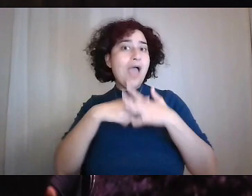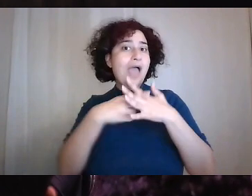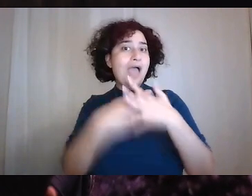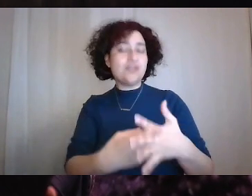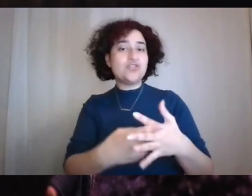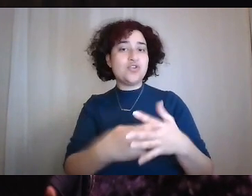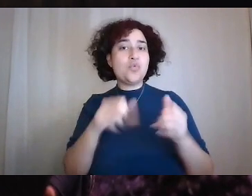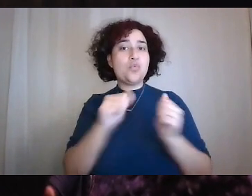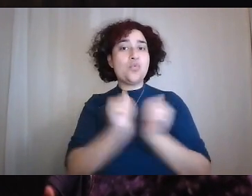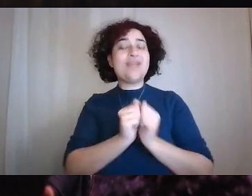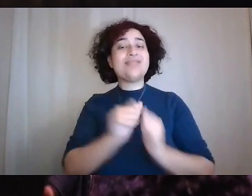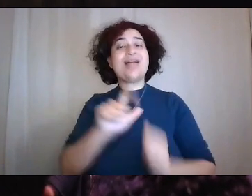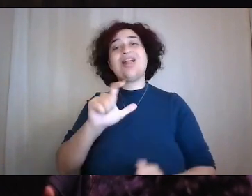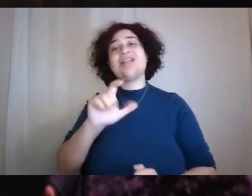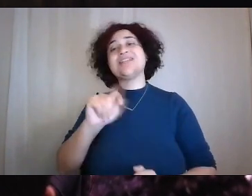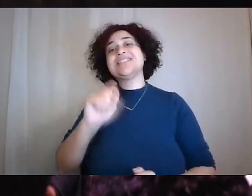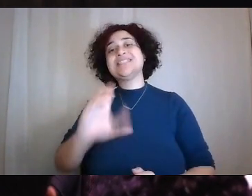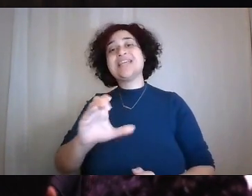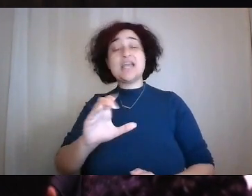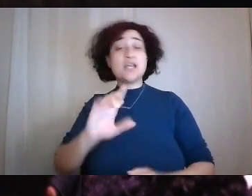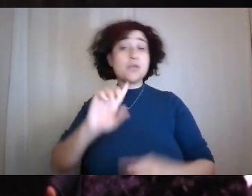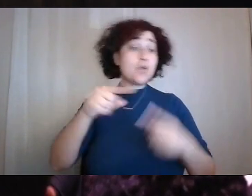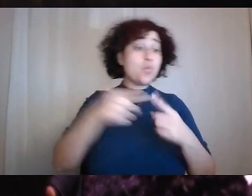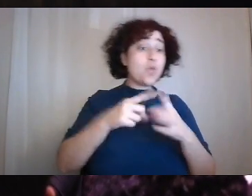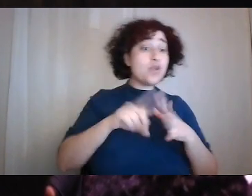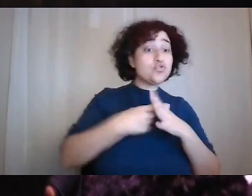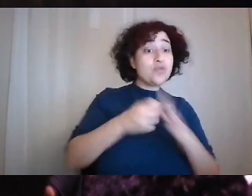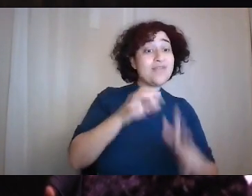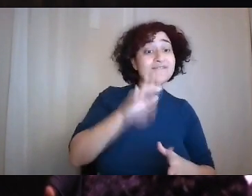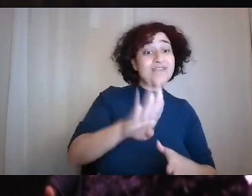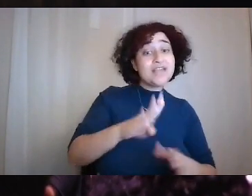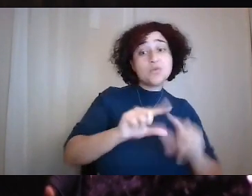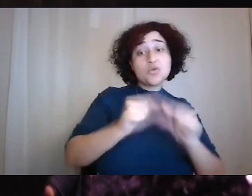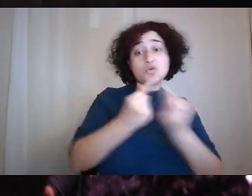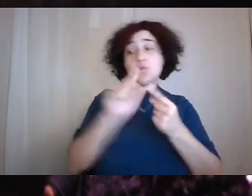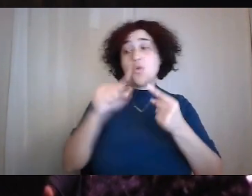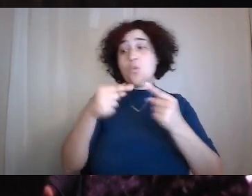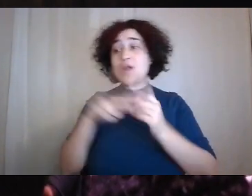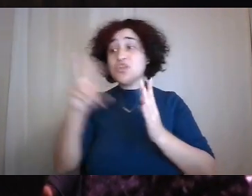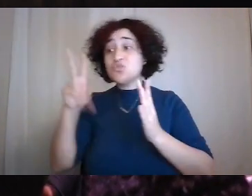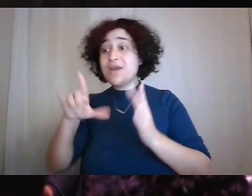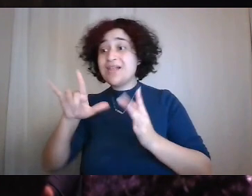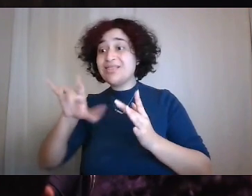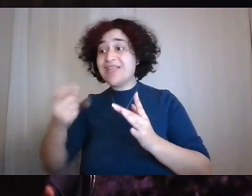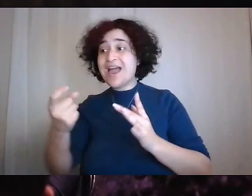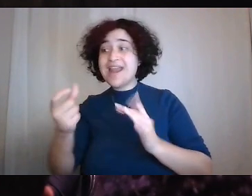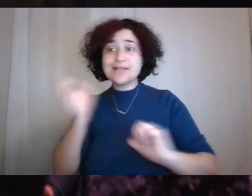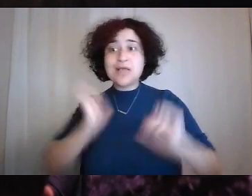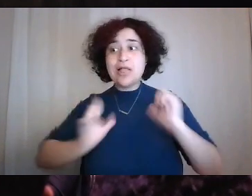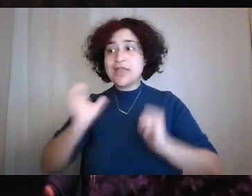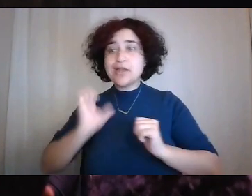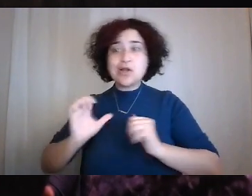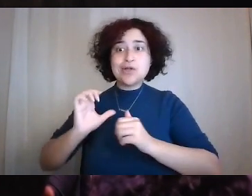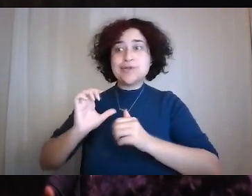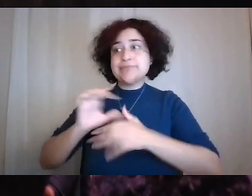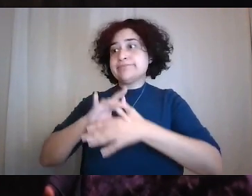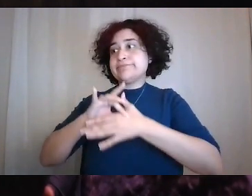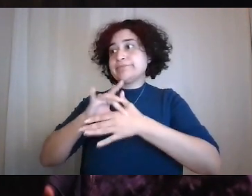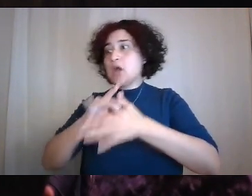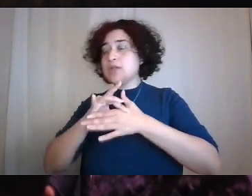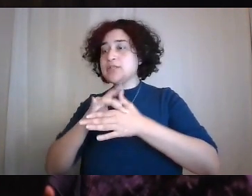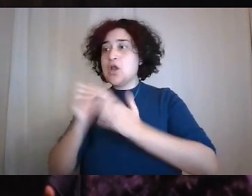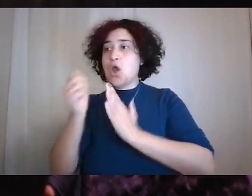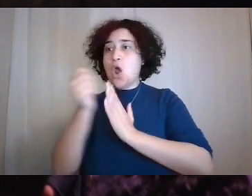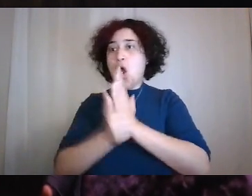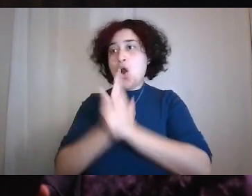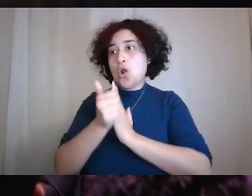be when you joined the Facebook group, when you read a Latinx theater content article on HowlRound, when you attended your